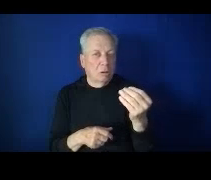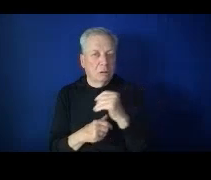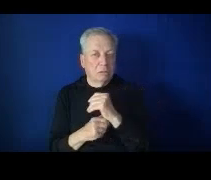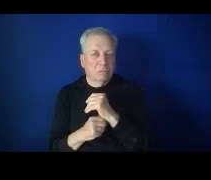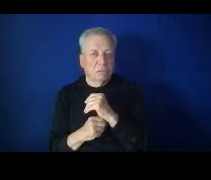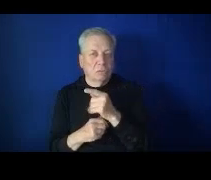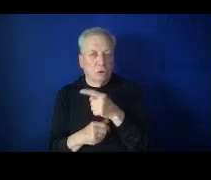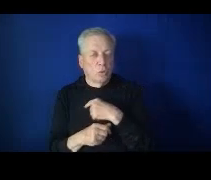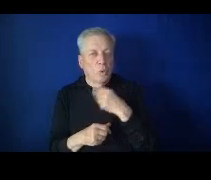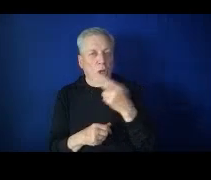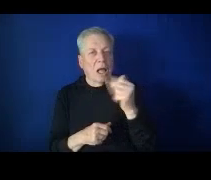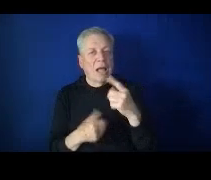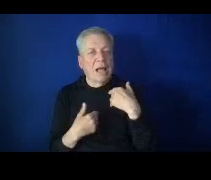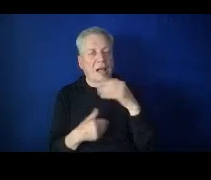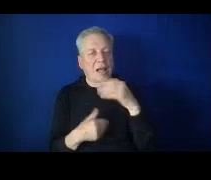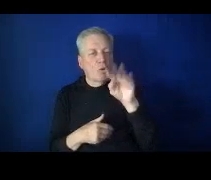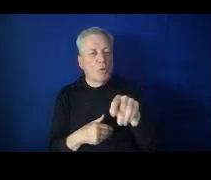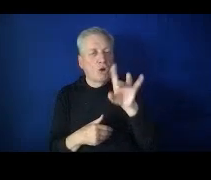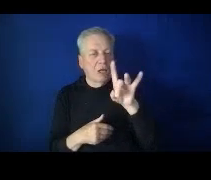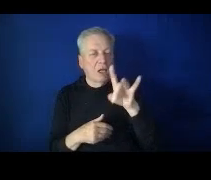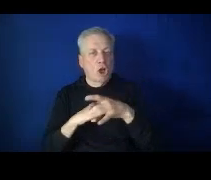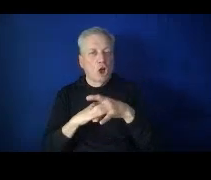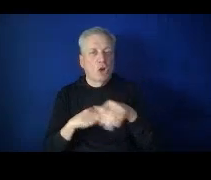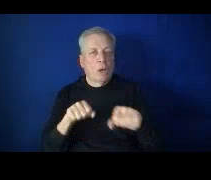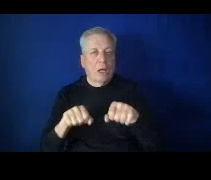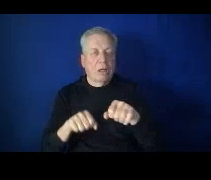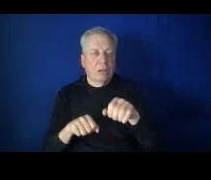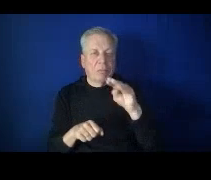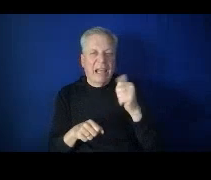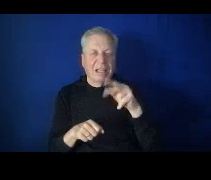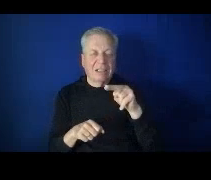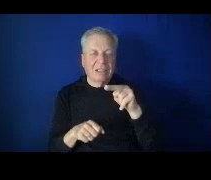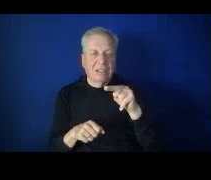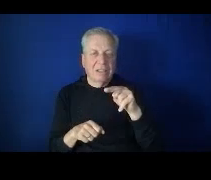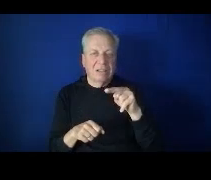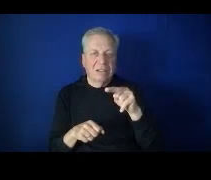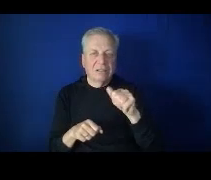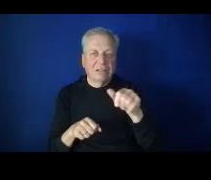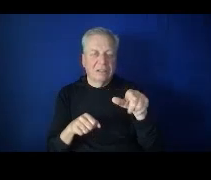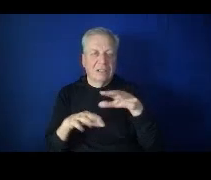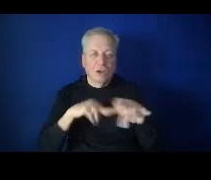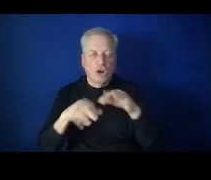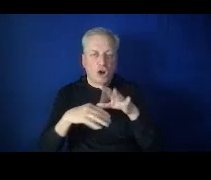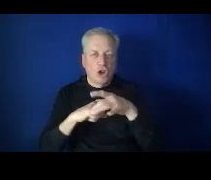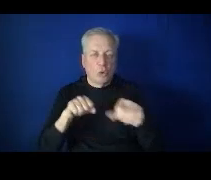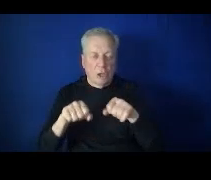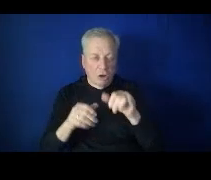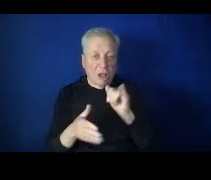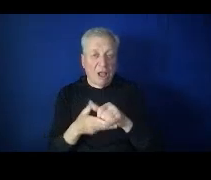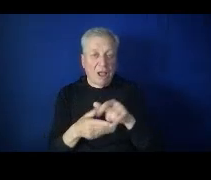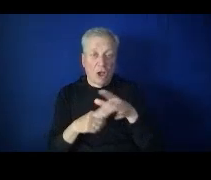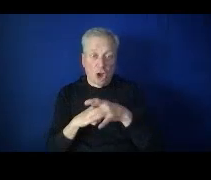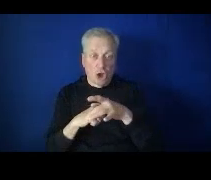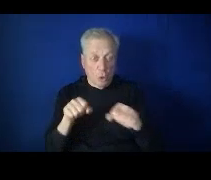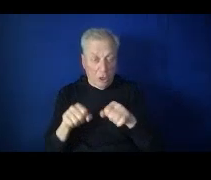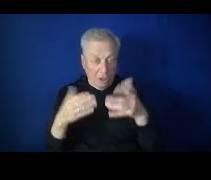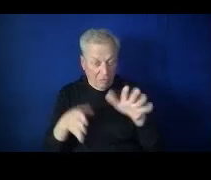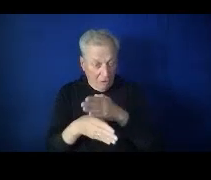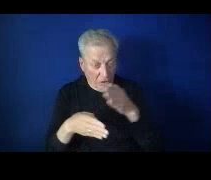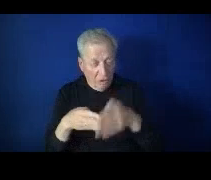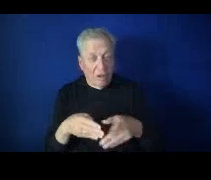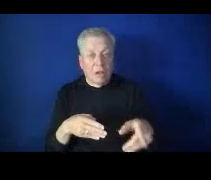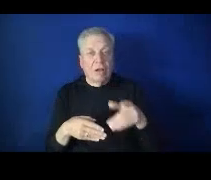we had a magnitude 4.8 earthquake near Norris Geyser Basin. And as soon as that earthquake happened, the floor dropped